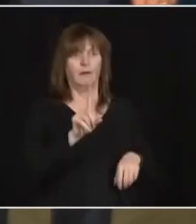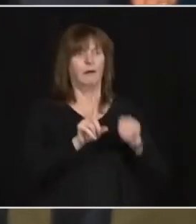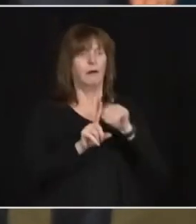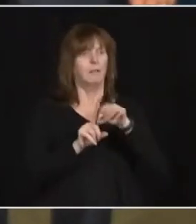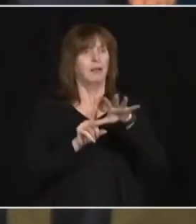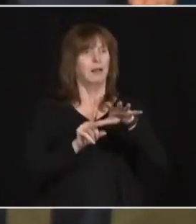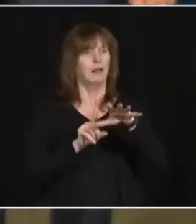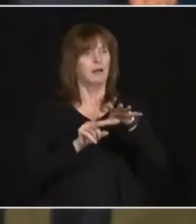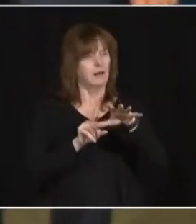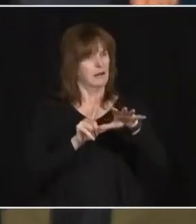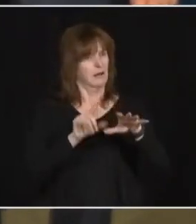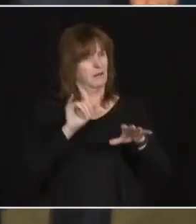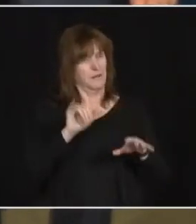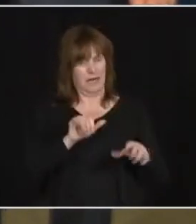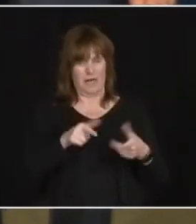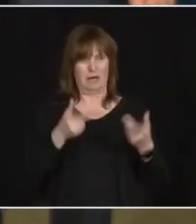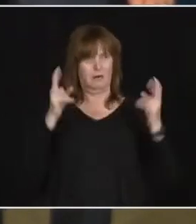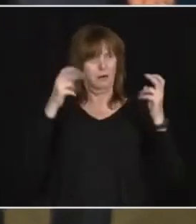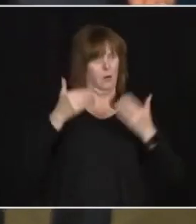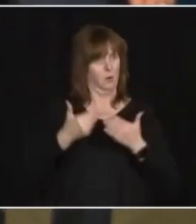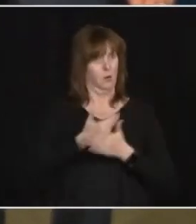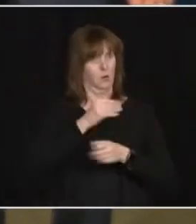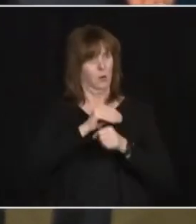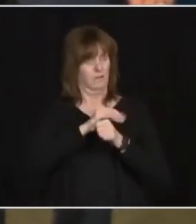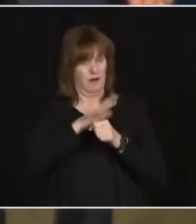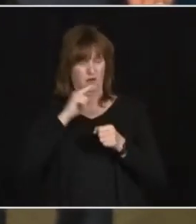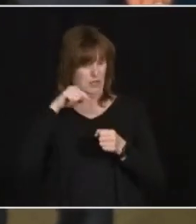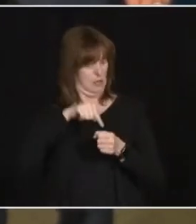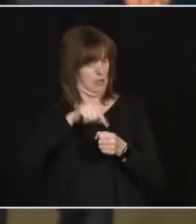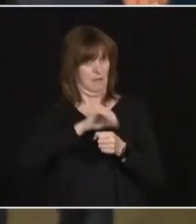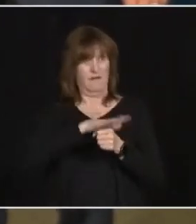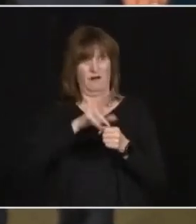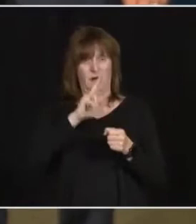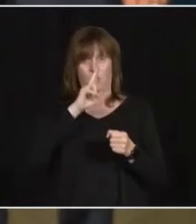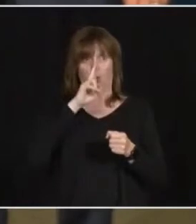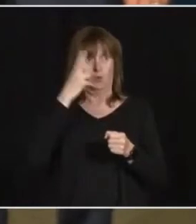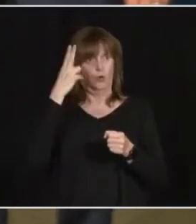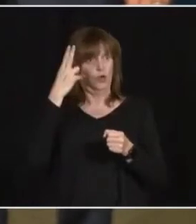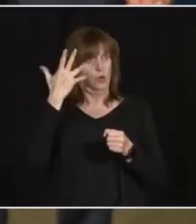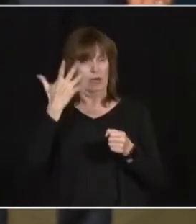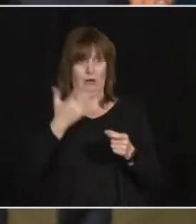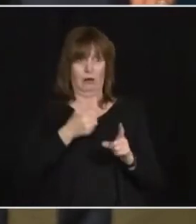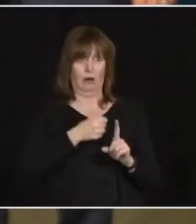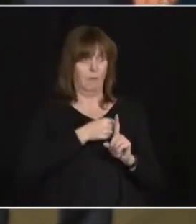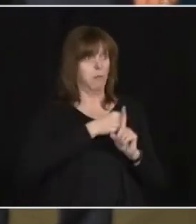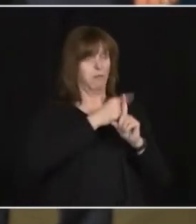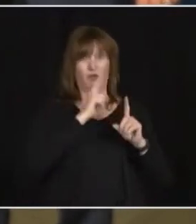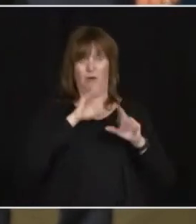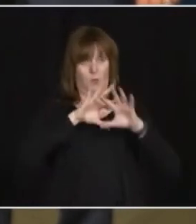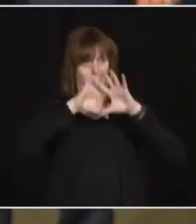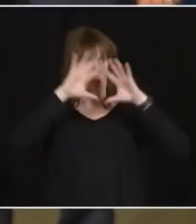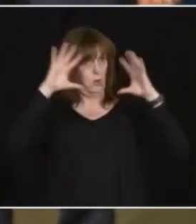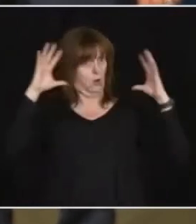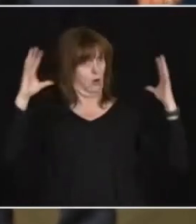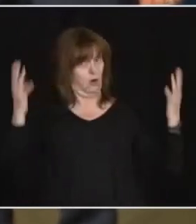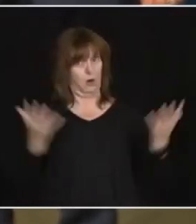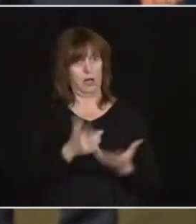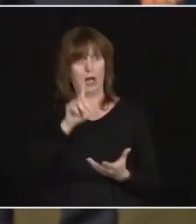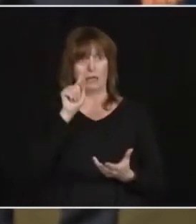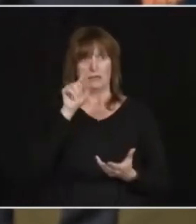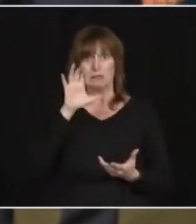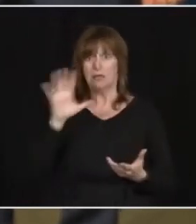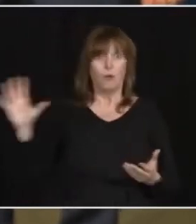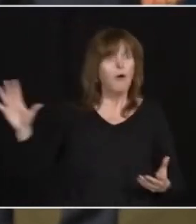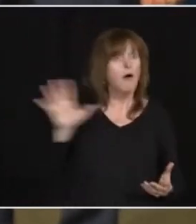with a new way of spreading. And this is a global phenomenon in long-term care across Canada. High